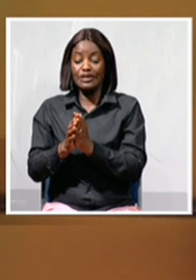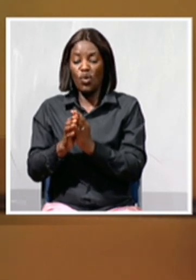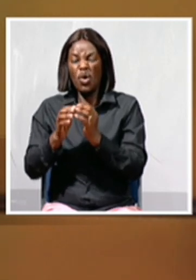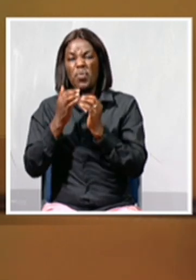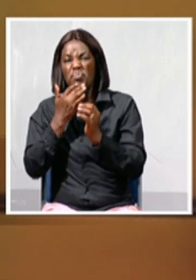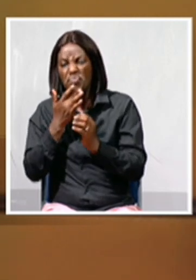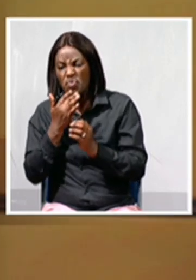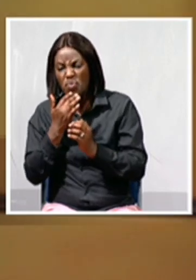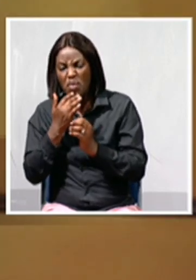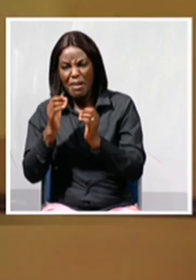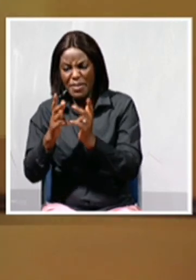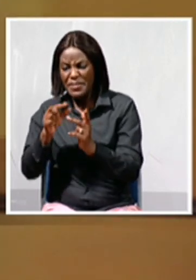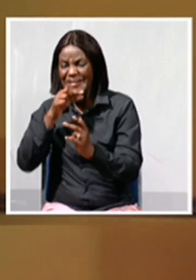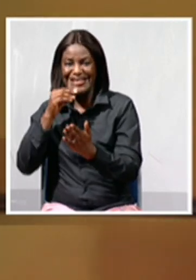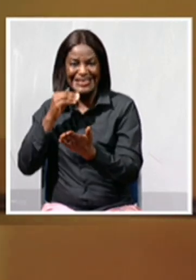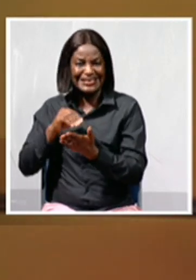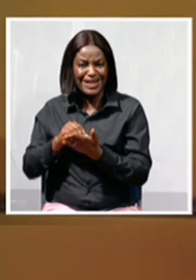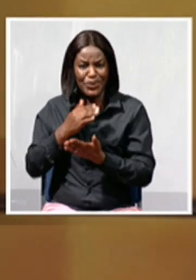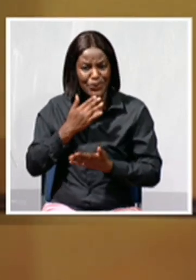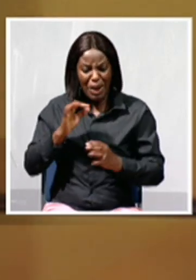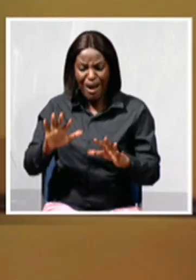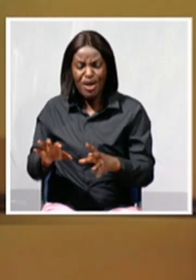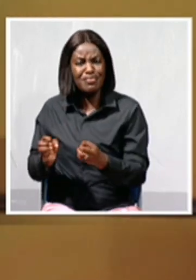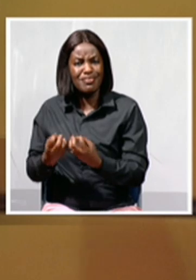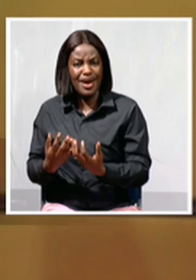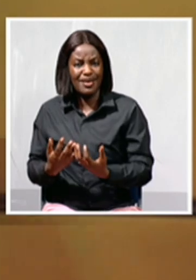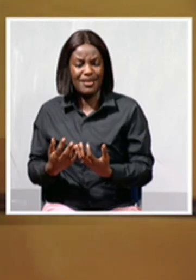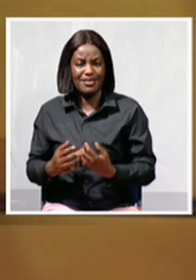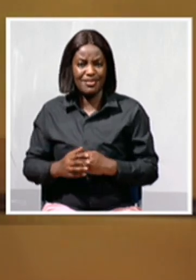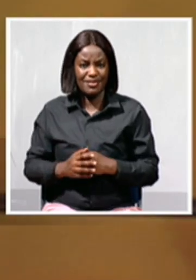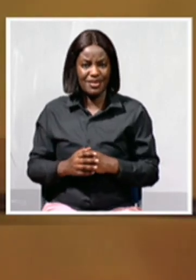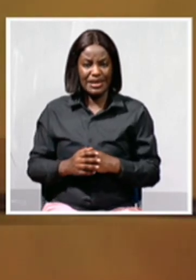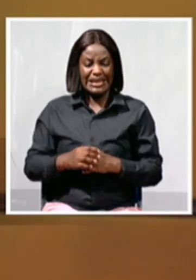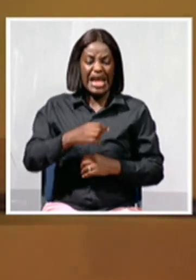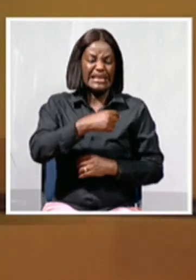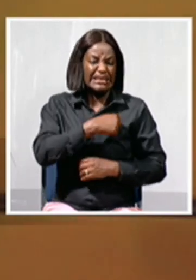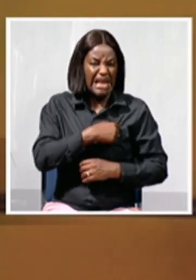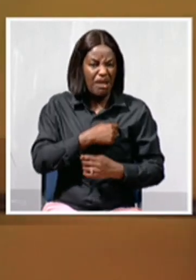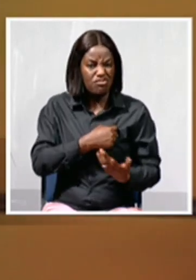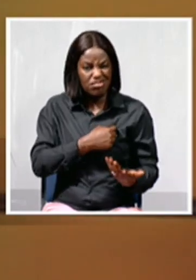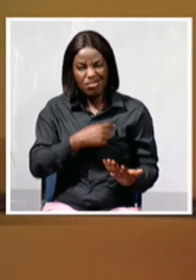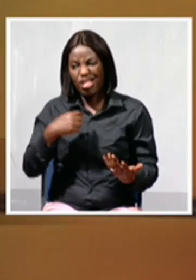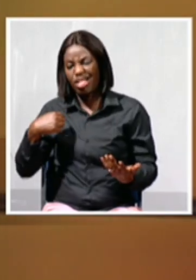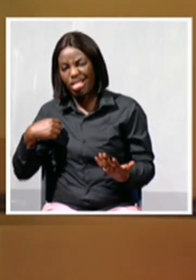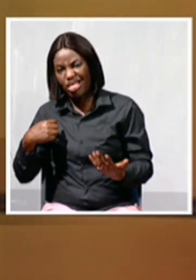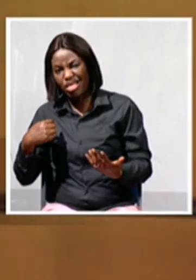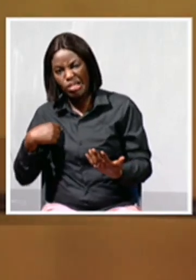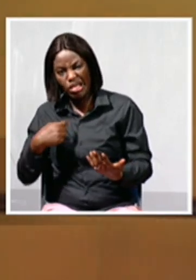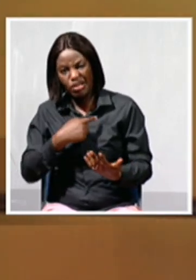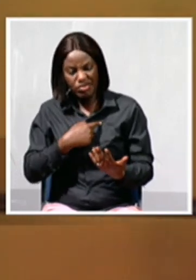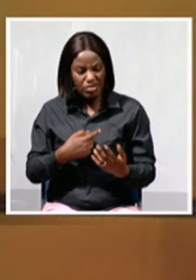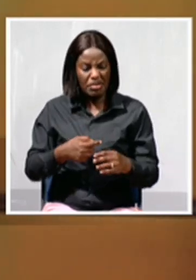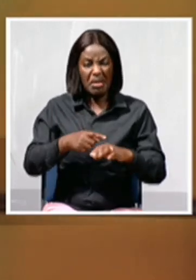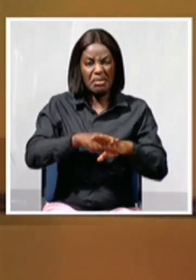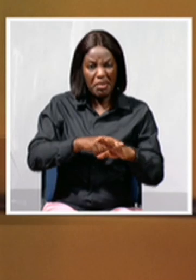then only then we'll be able to know, okay, in terms of registration, the gender, the race, and those people with disabilities, you